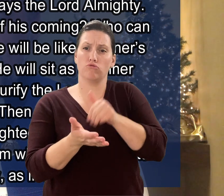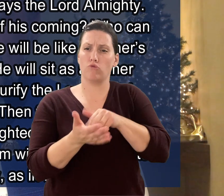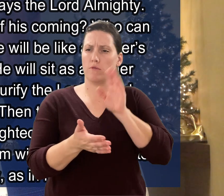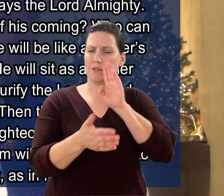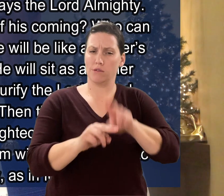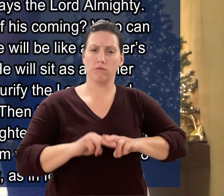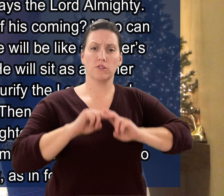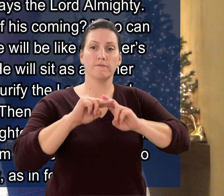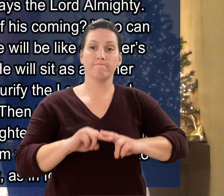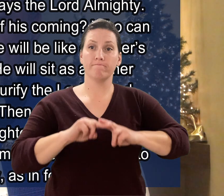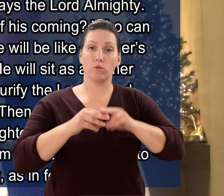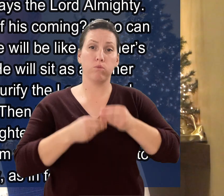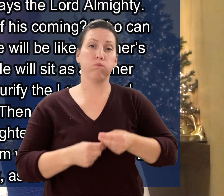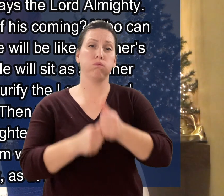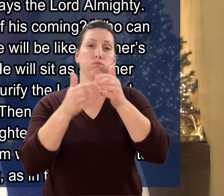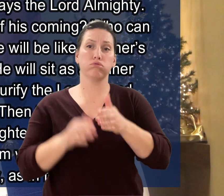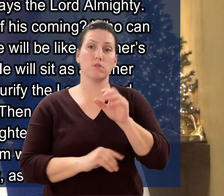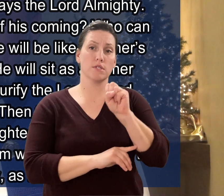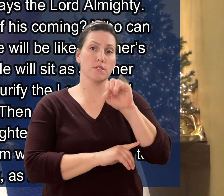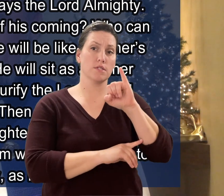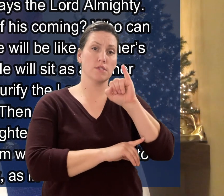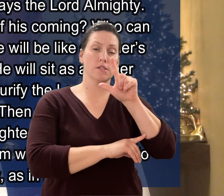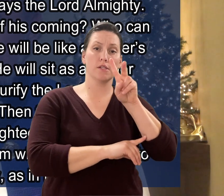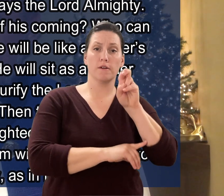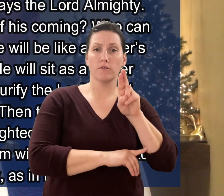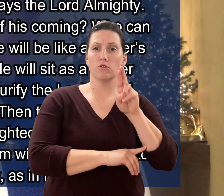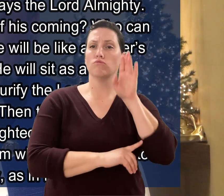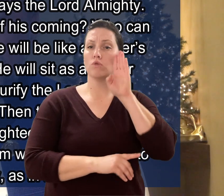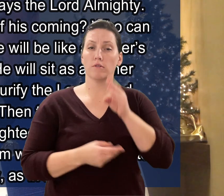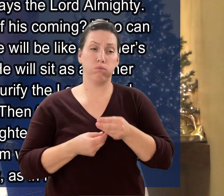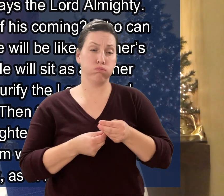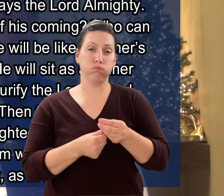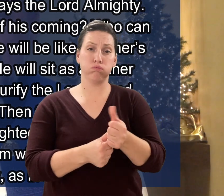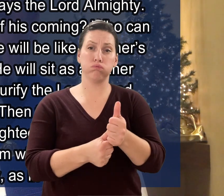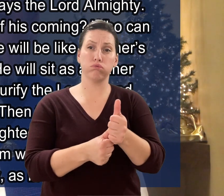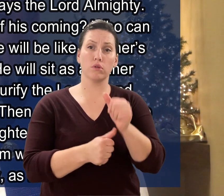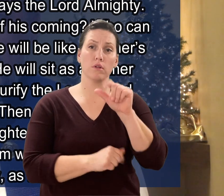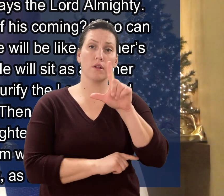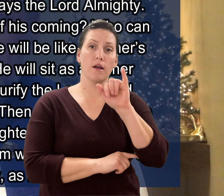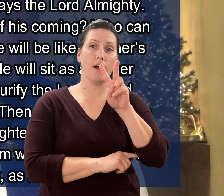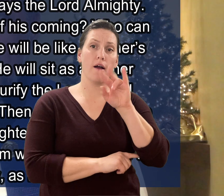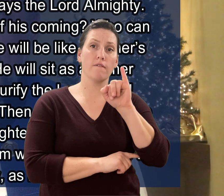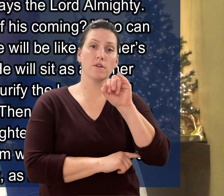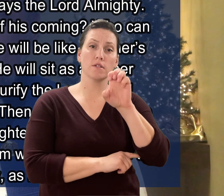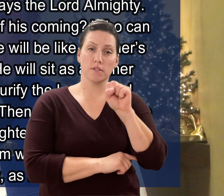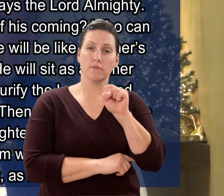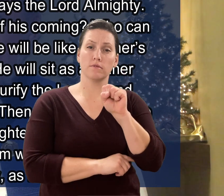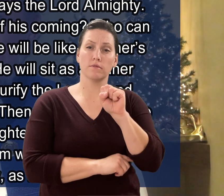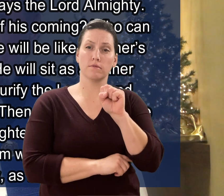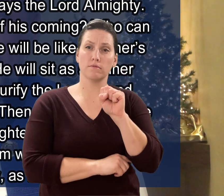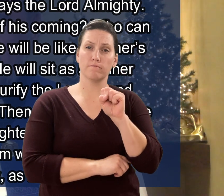a refiner and purifier of silver. He will purify the Levites and refine them